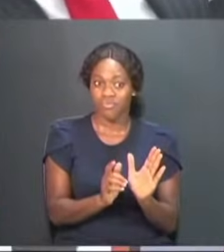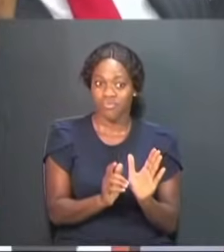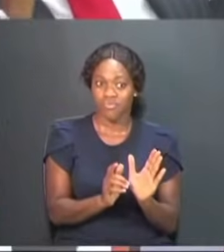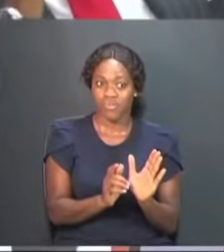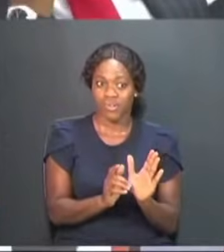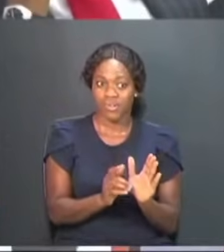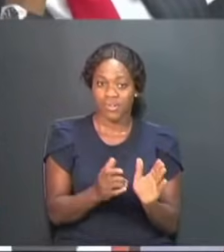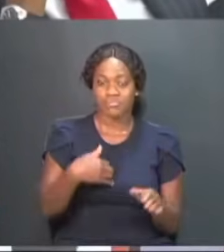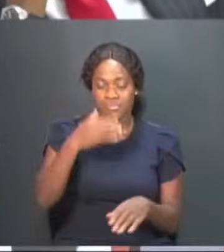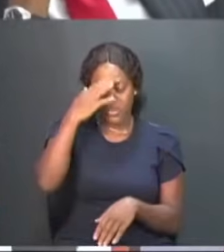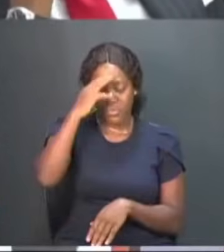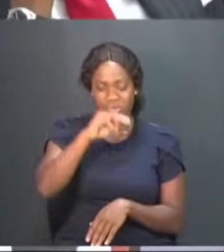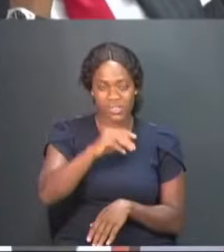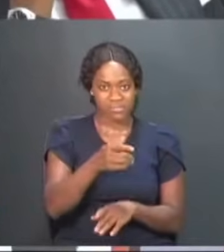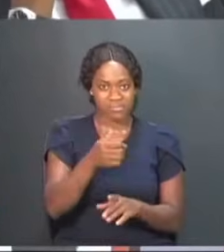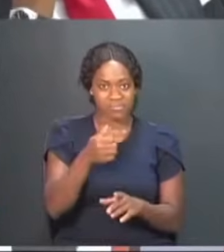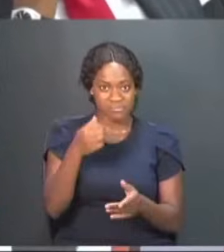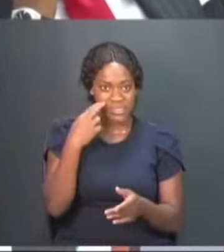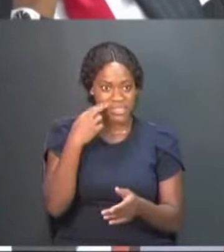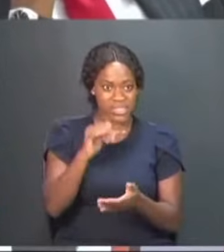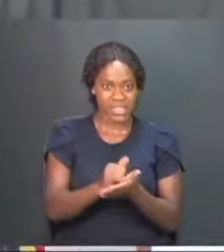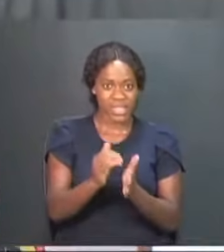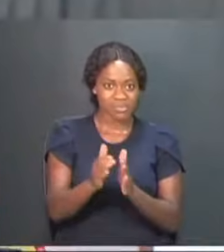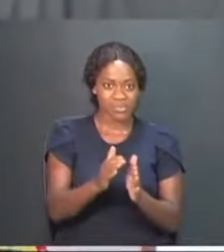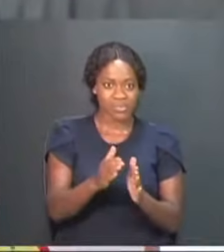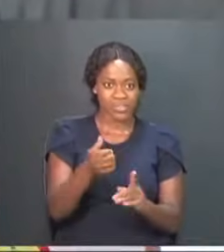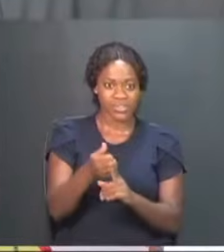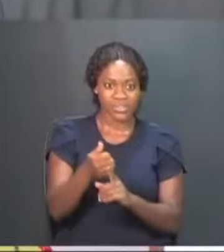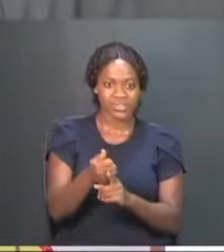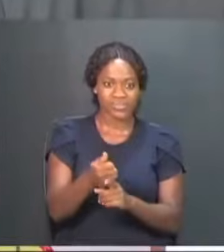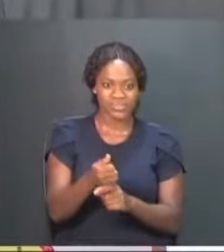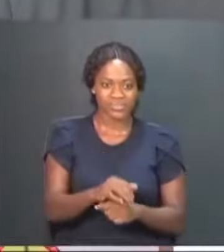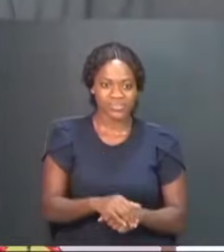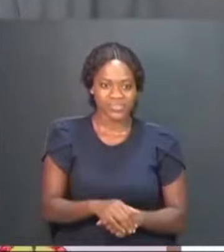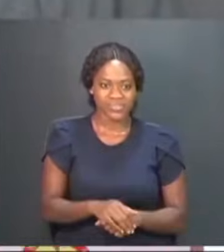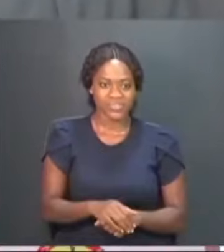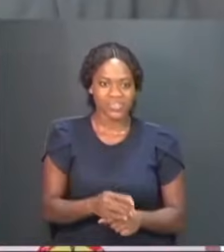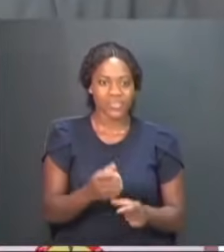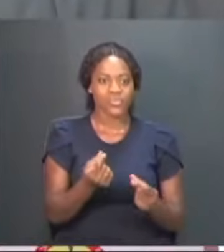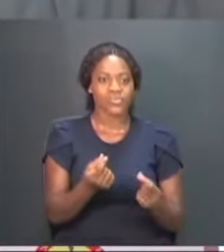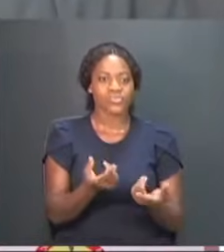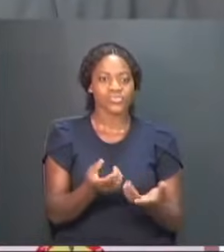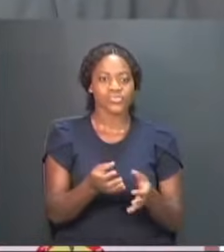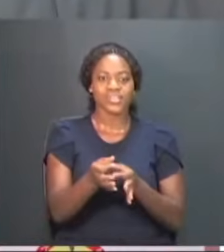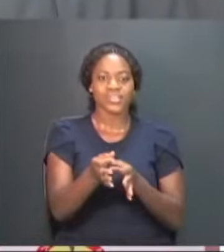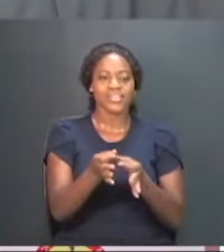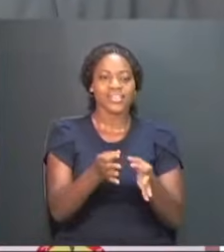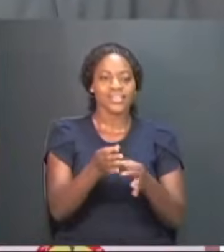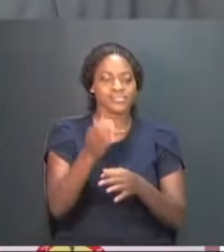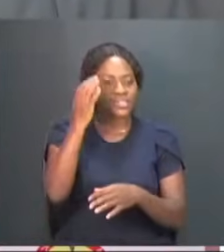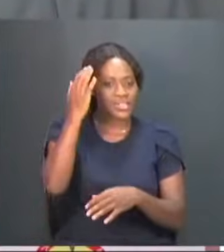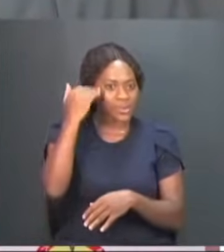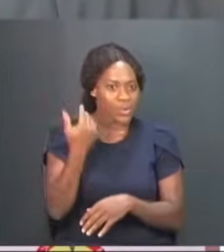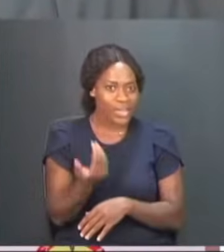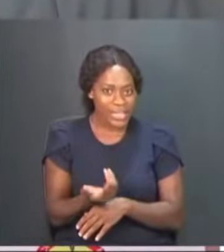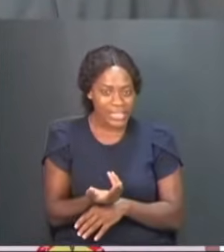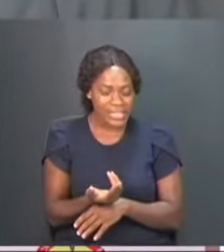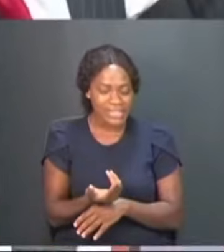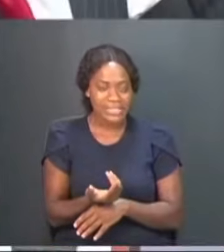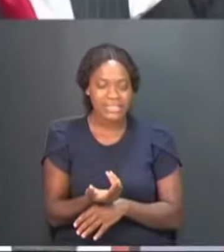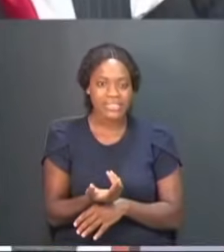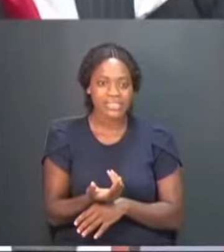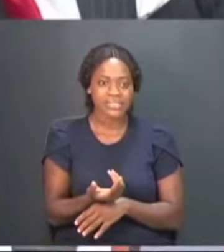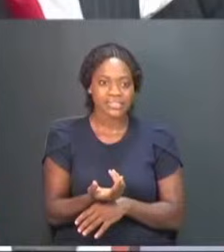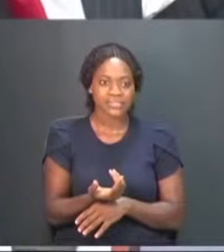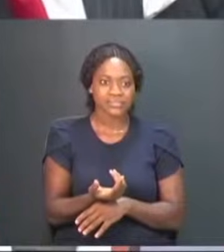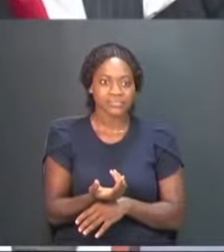him, he's preparing. He has put things together. He should just give us reasons why. Is it a response to the